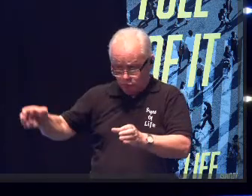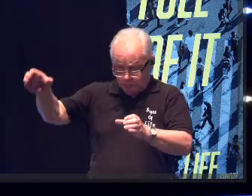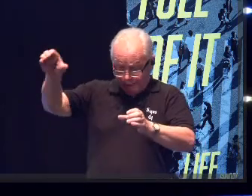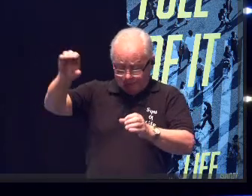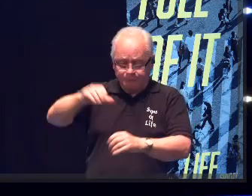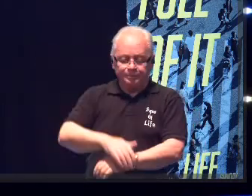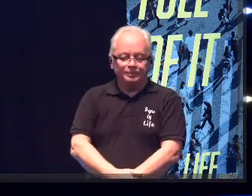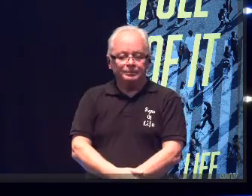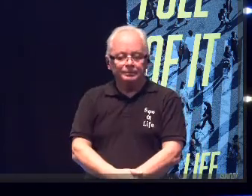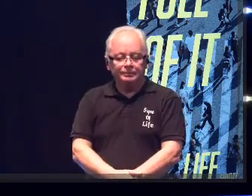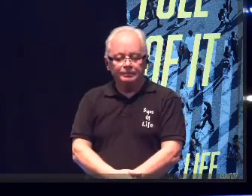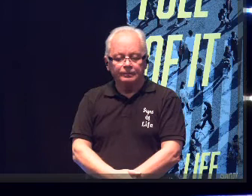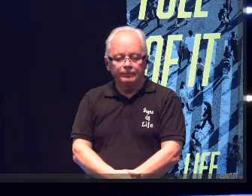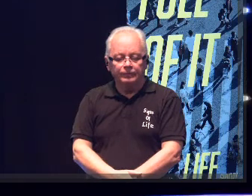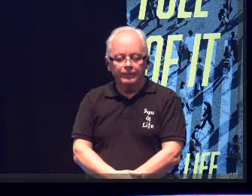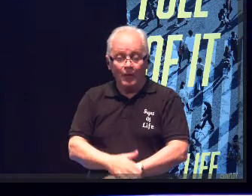And when we get that,